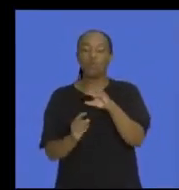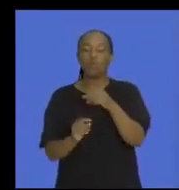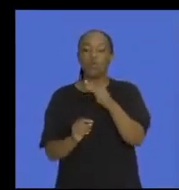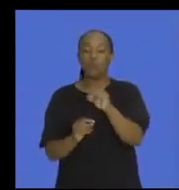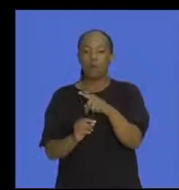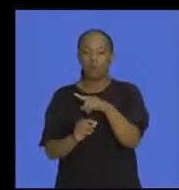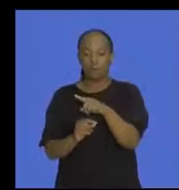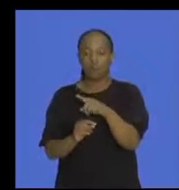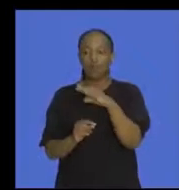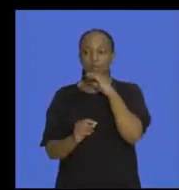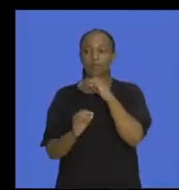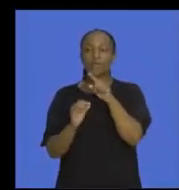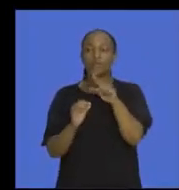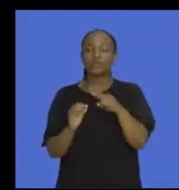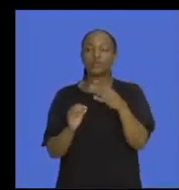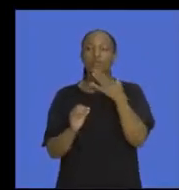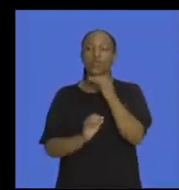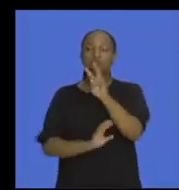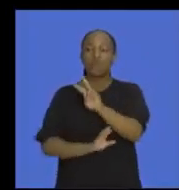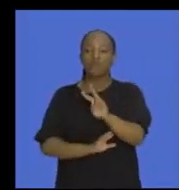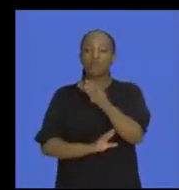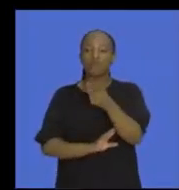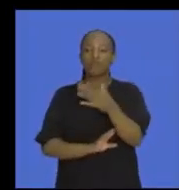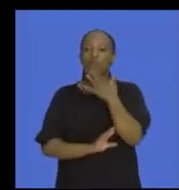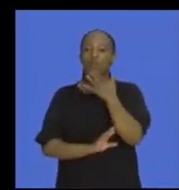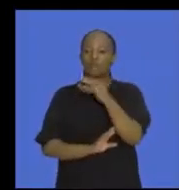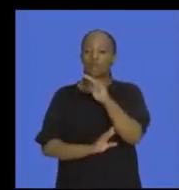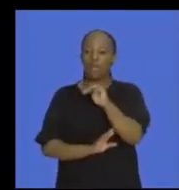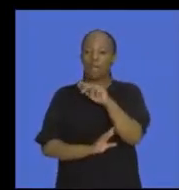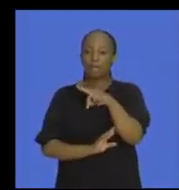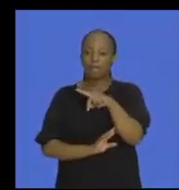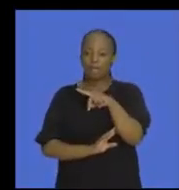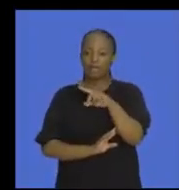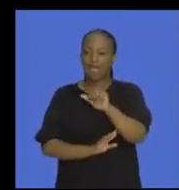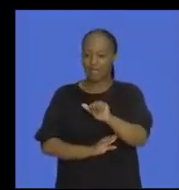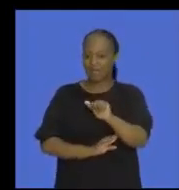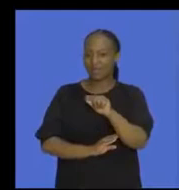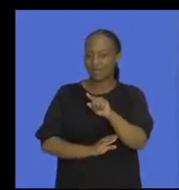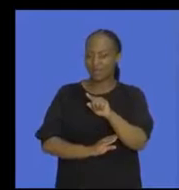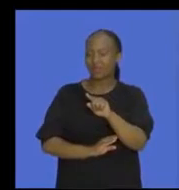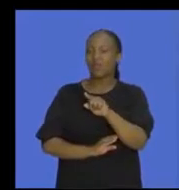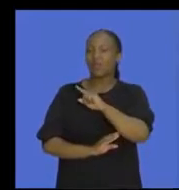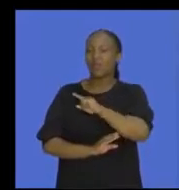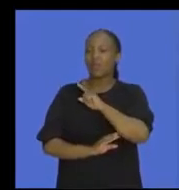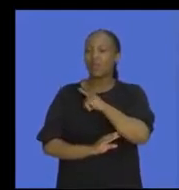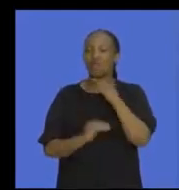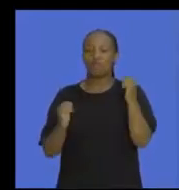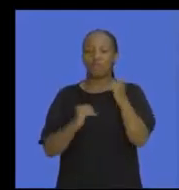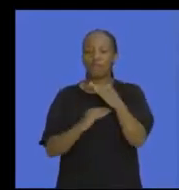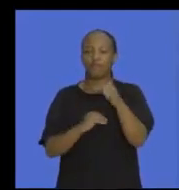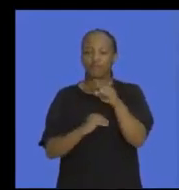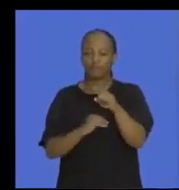SI unit, which is the ohm, is actually equals to a volt per ampere, right? That's the main idea in as far